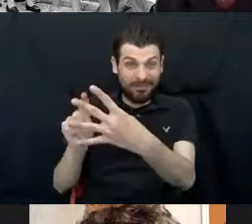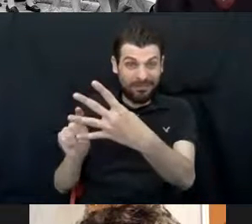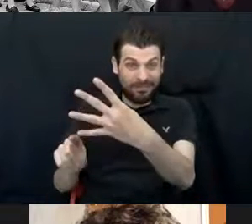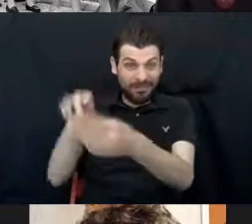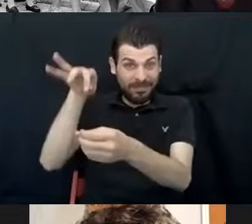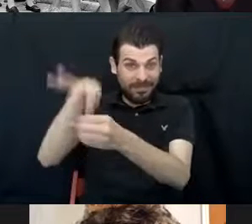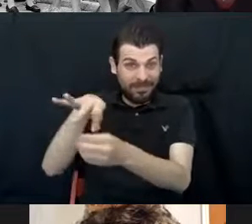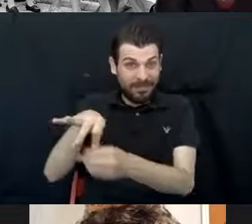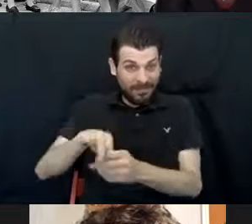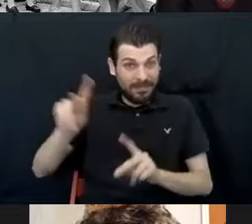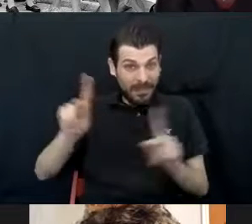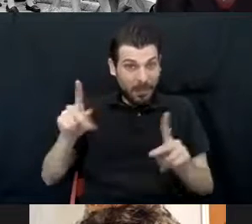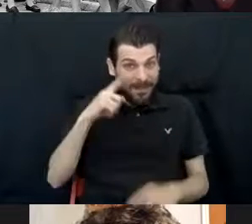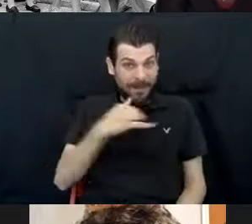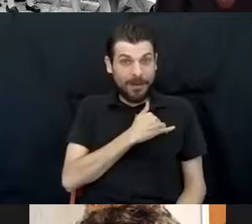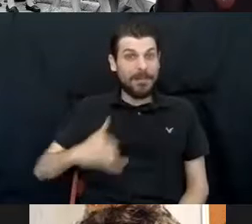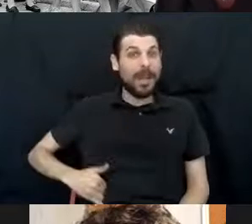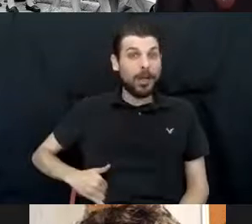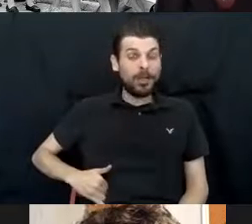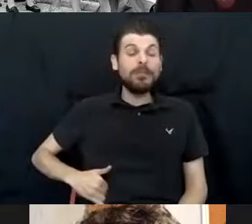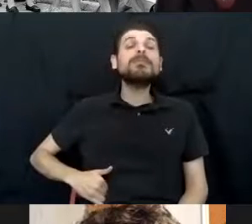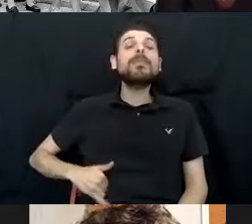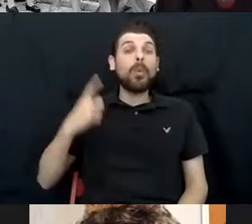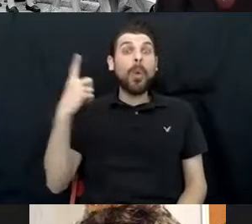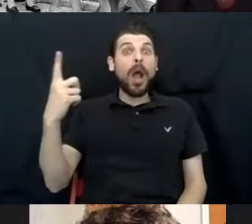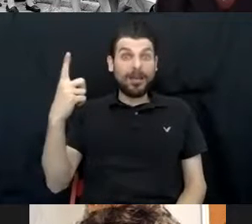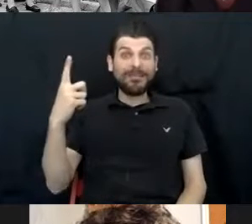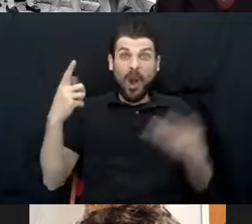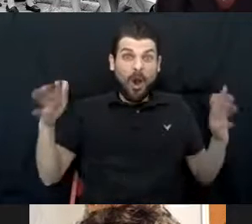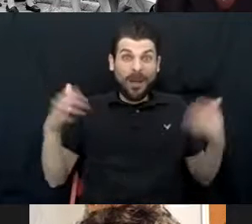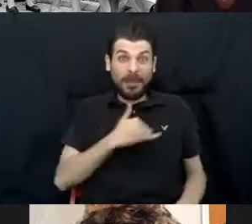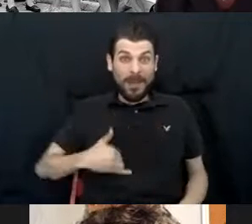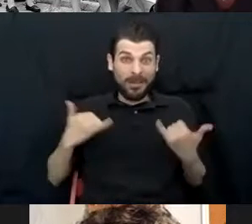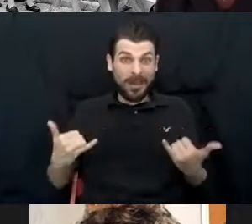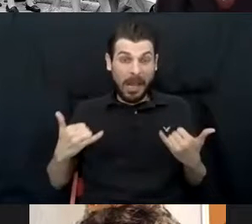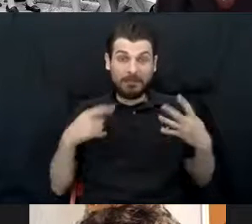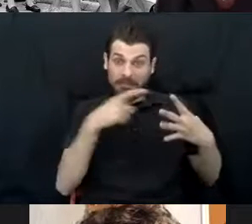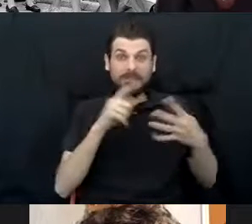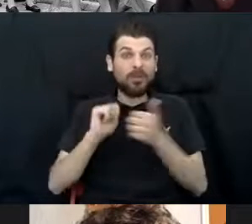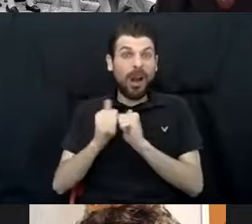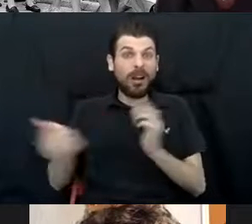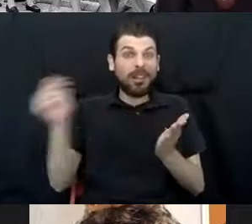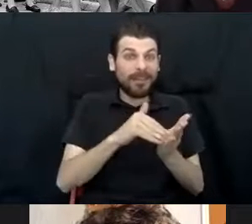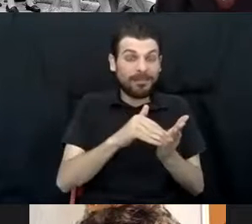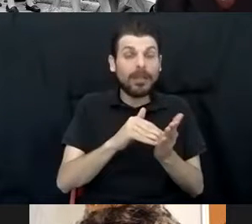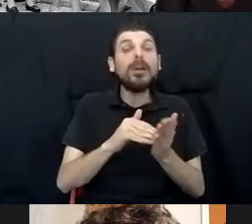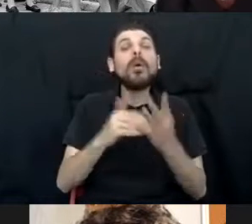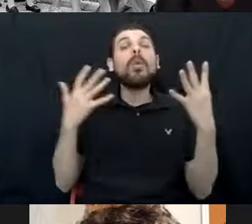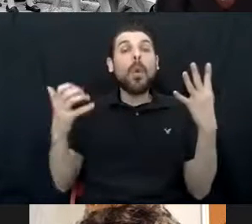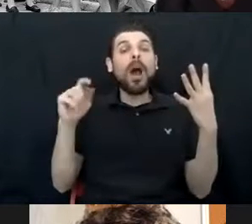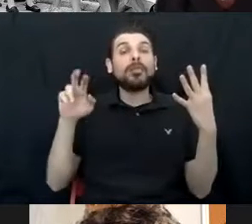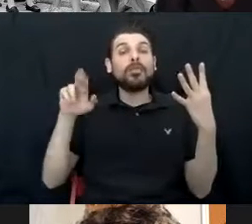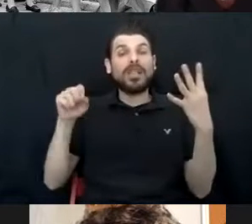mayor. We want to be sure Teressa is on the November ballot, and that can only happen if you vote on